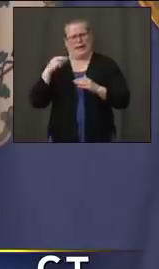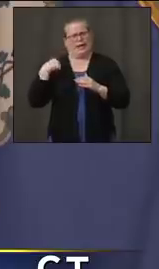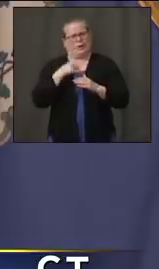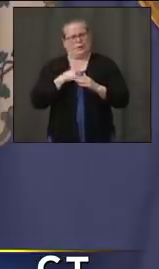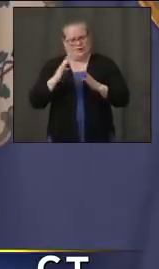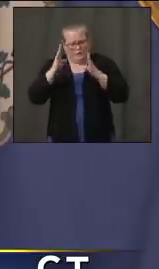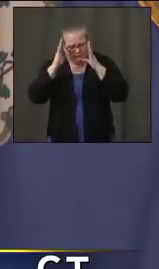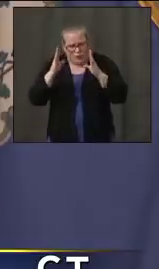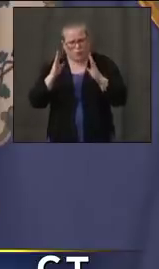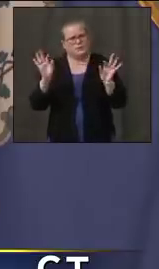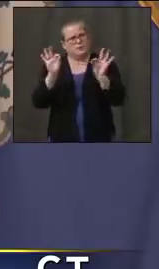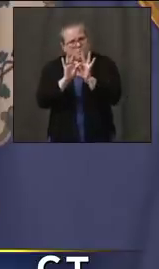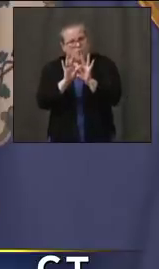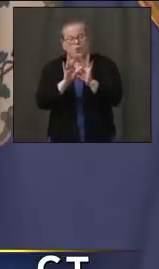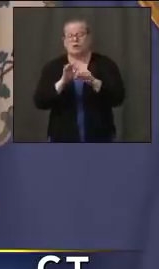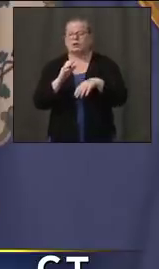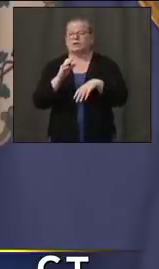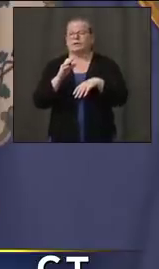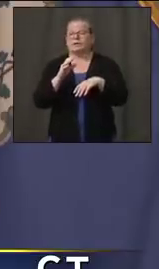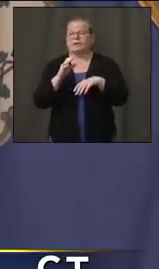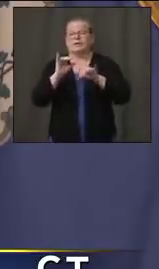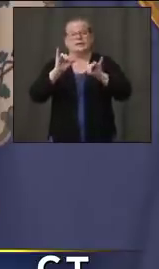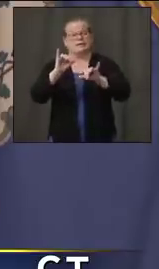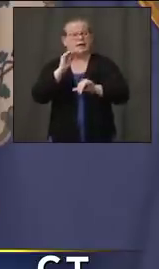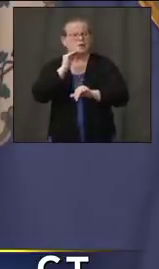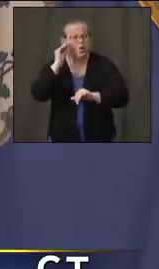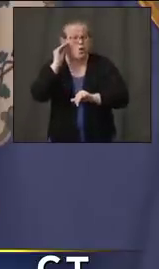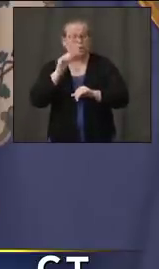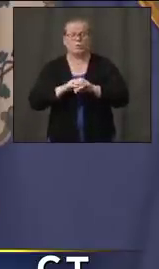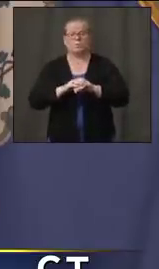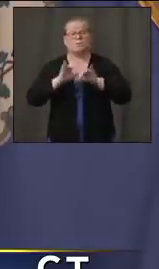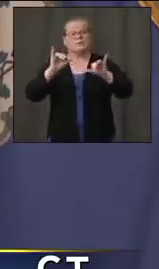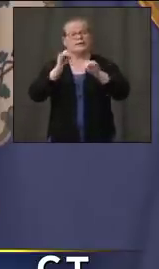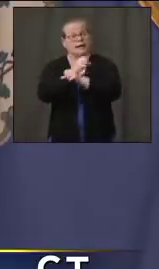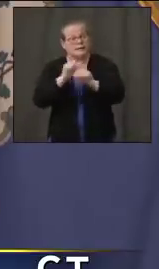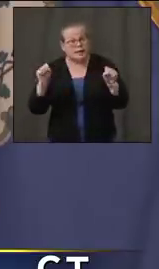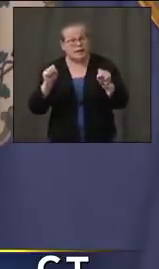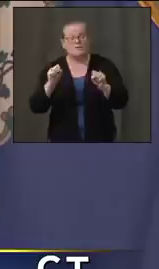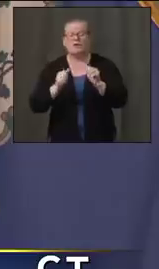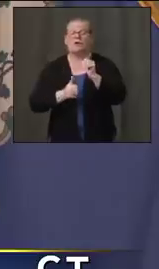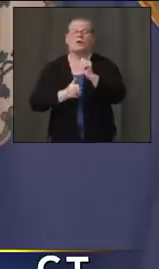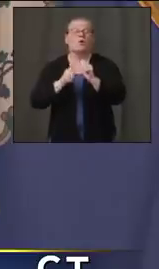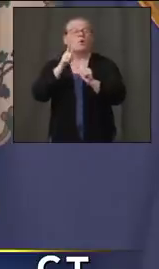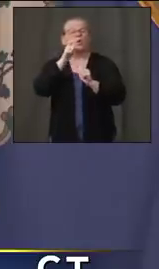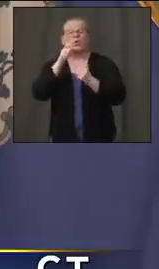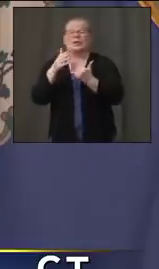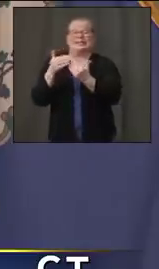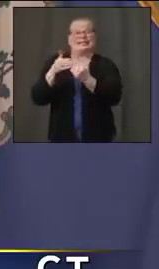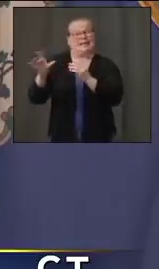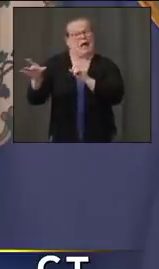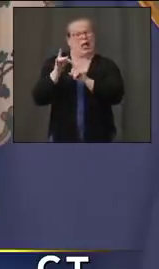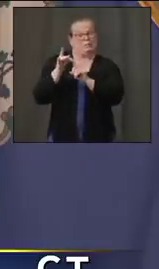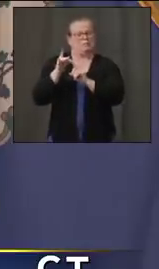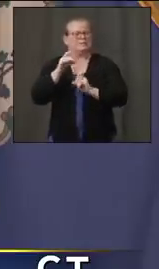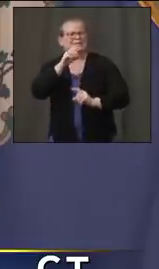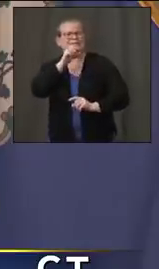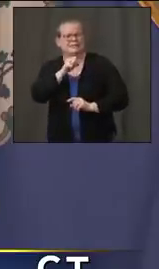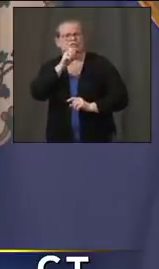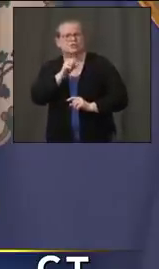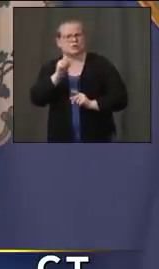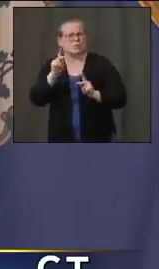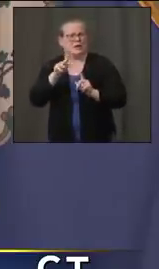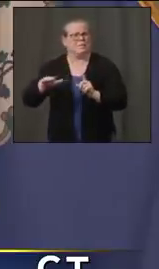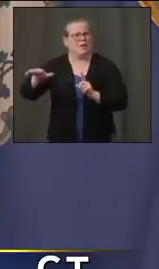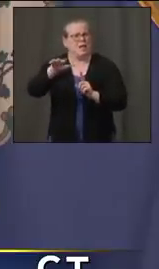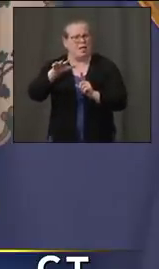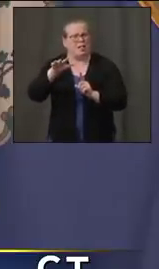stay at home protocols, especially for our senior population, the most vulnerable population. But, you know, there is some slippage